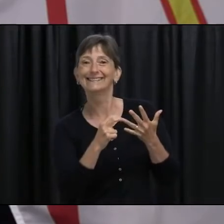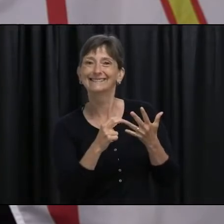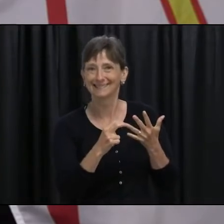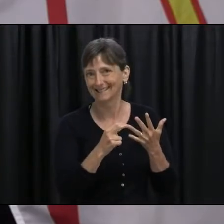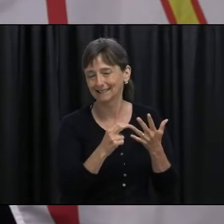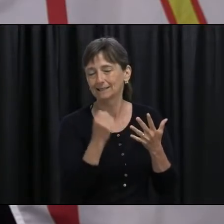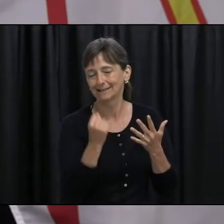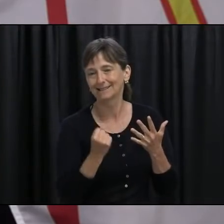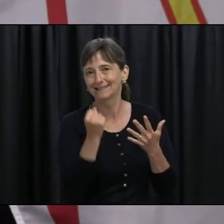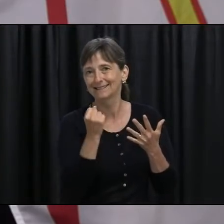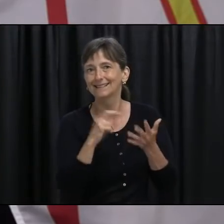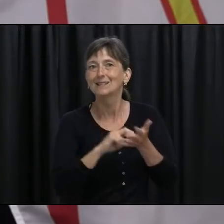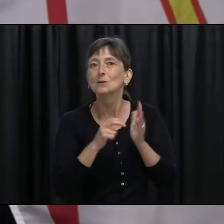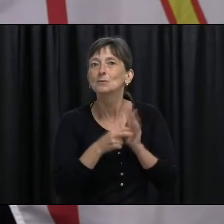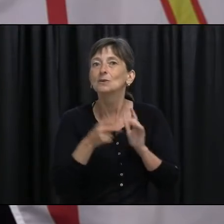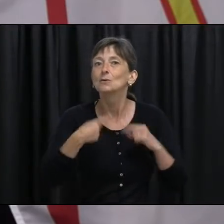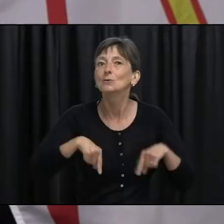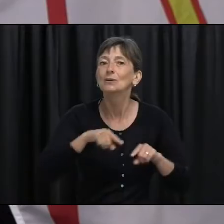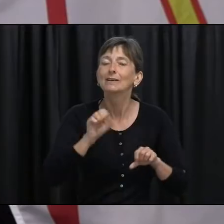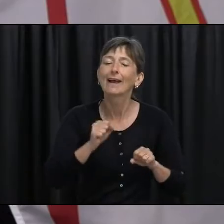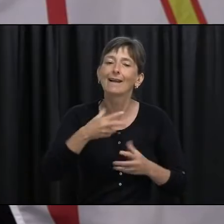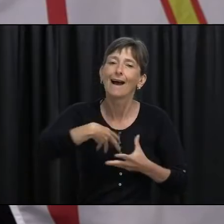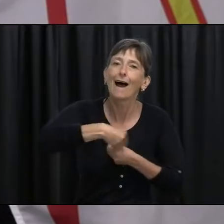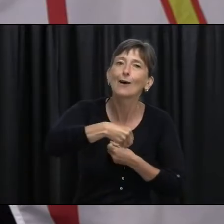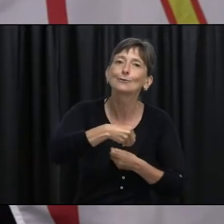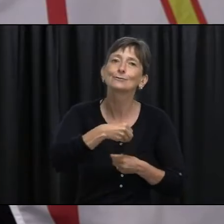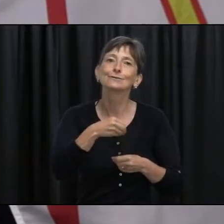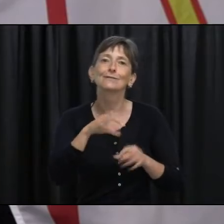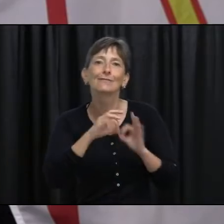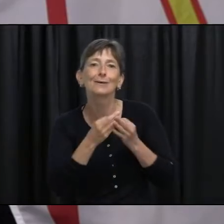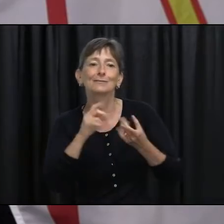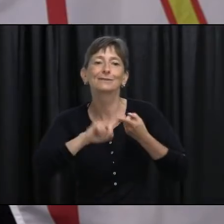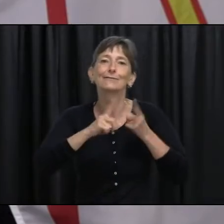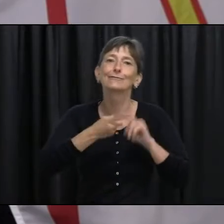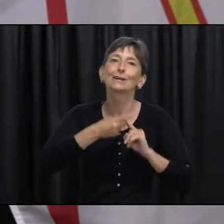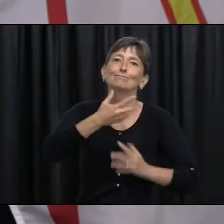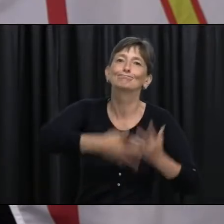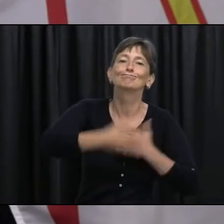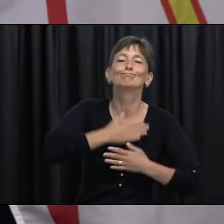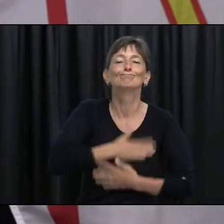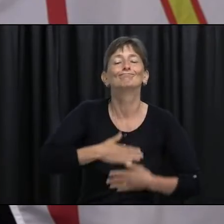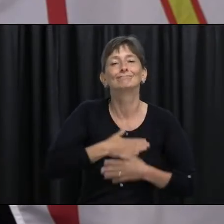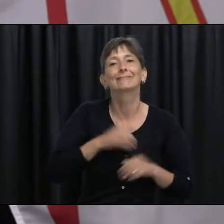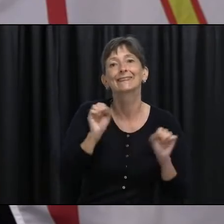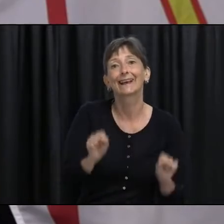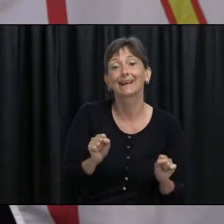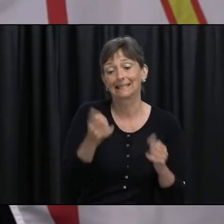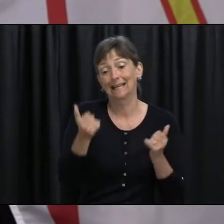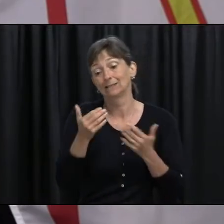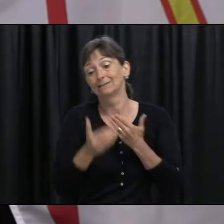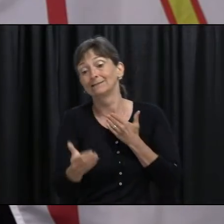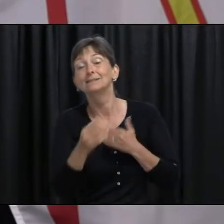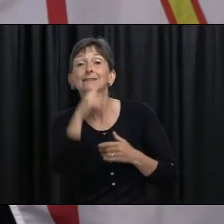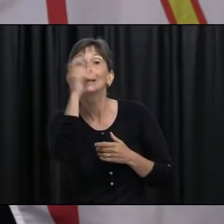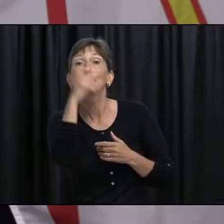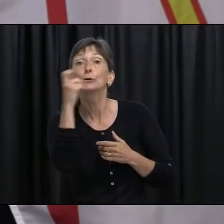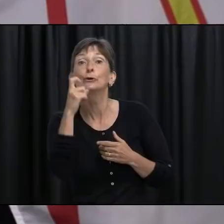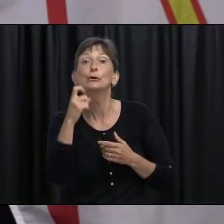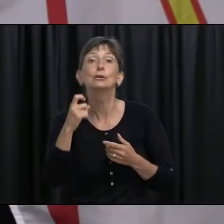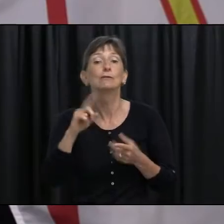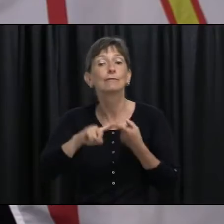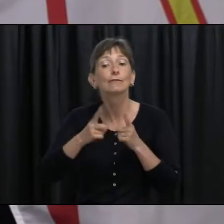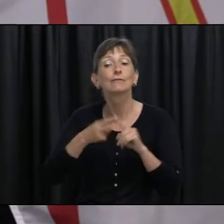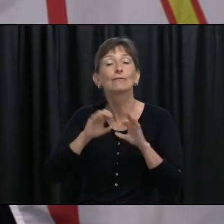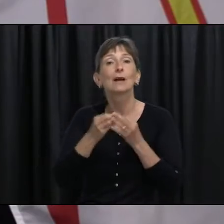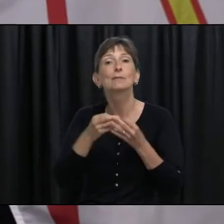us the ability to spend more time with the ones we love doing the things we enjoy. As you set out this summer with family and friends to explore and experience